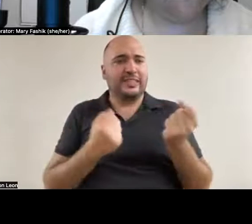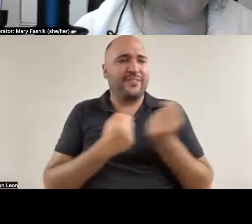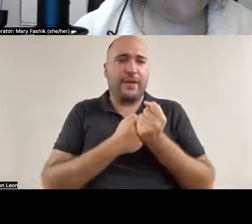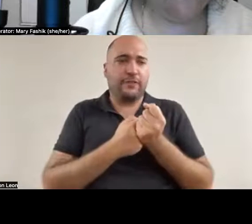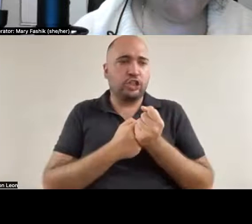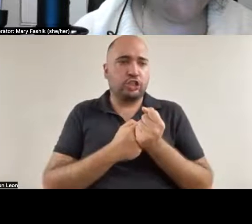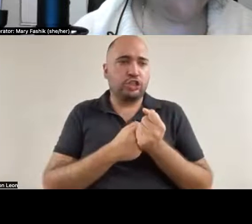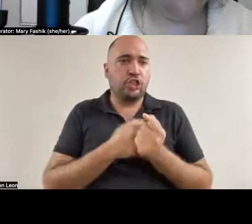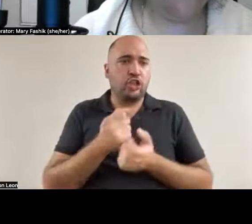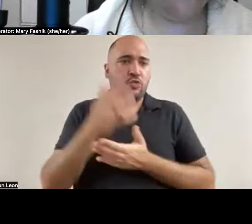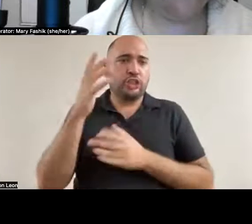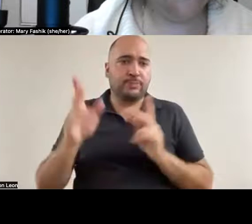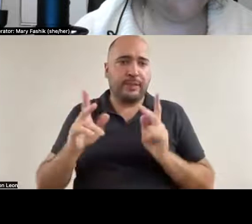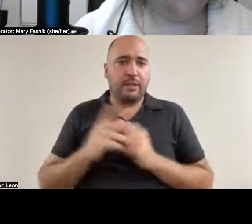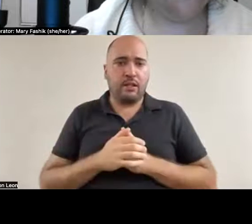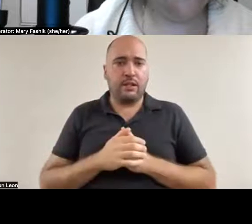person.